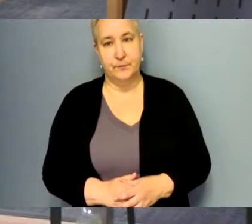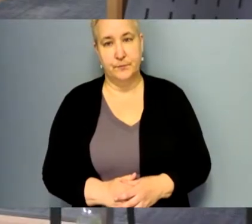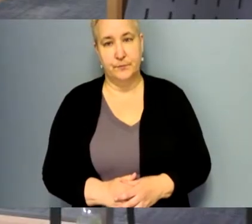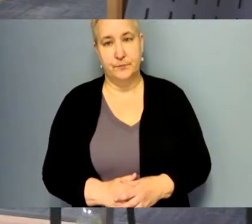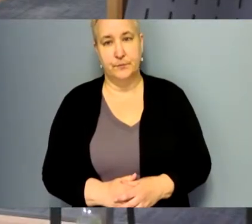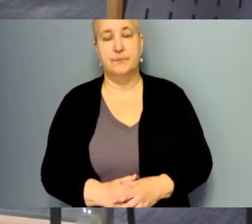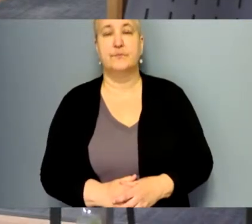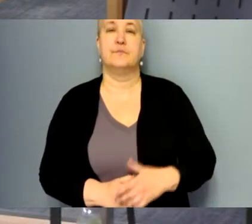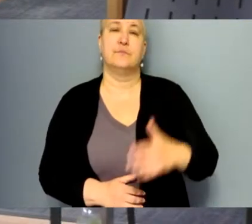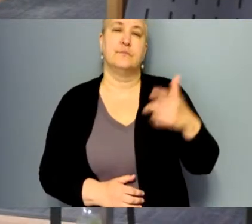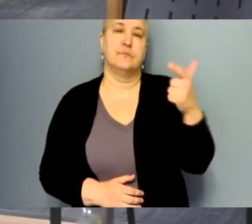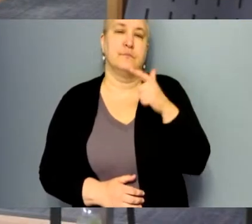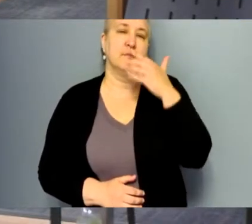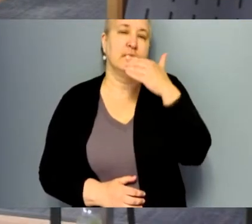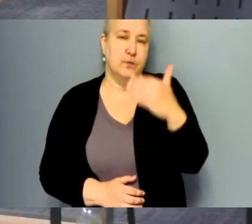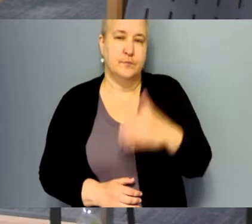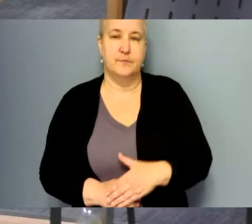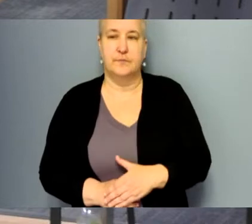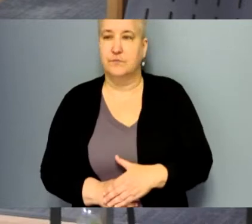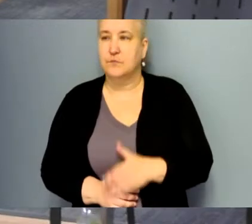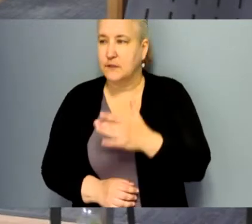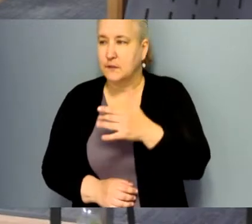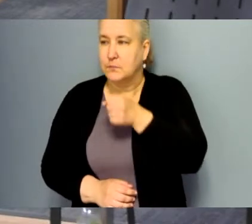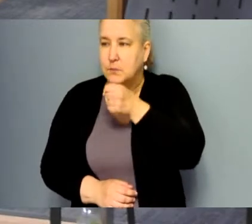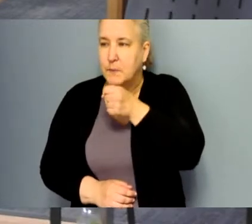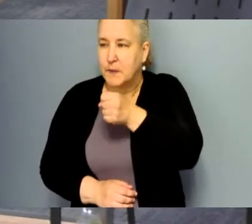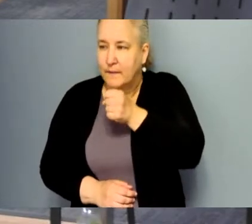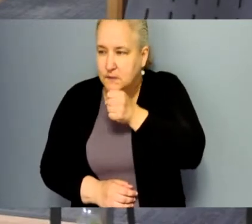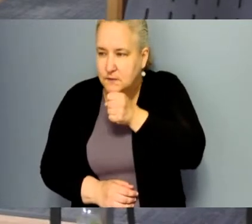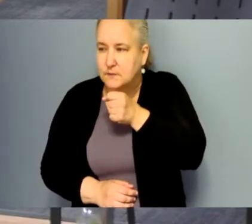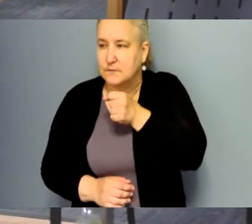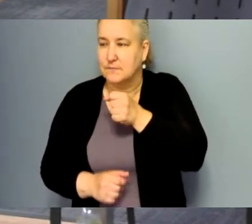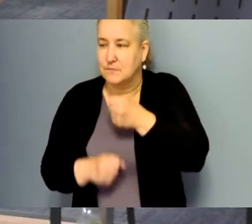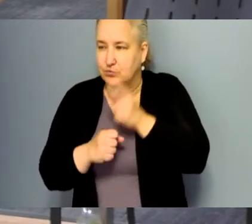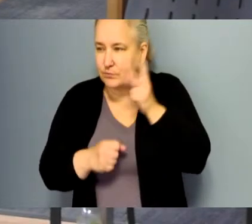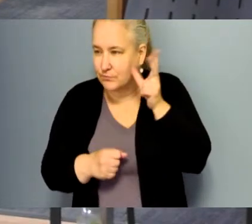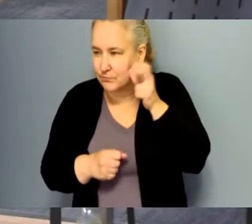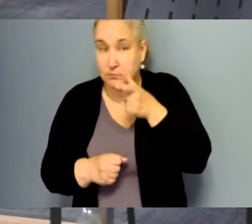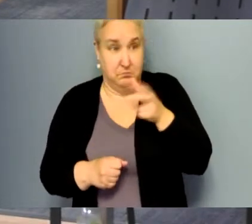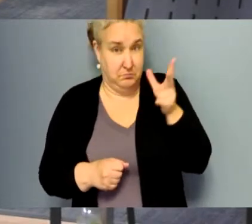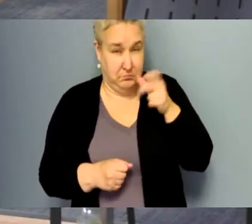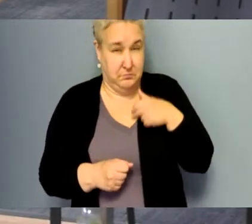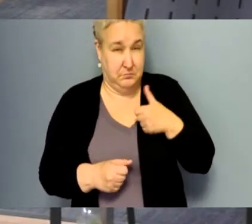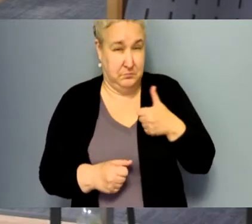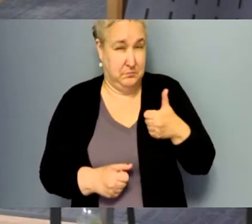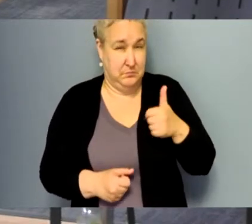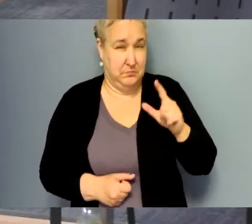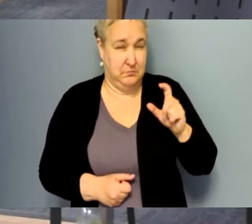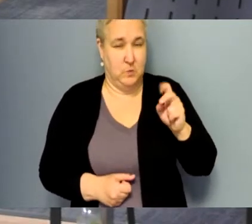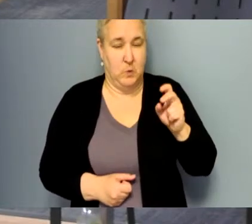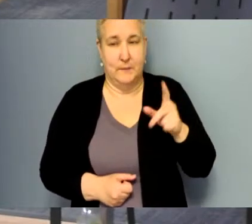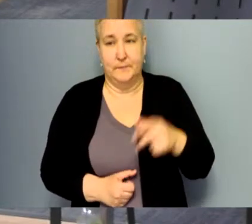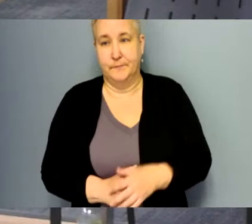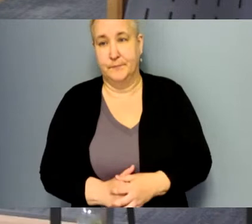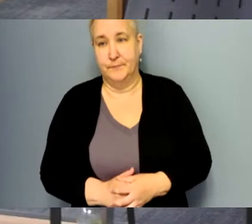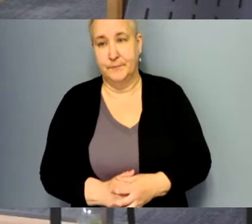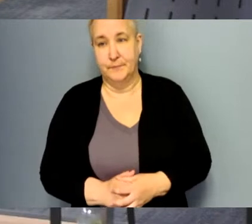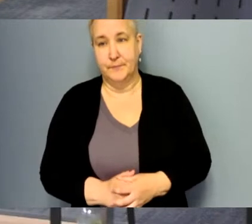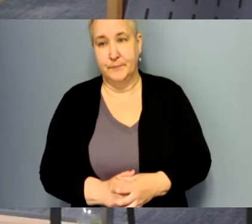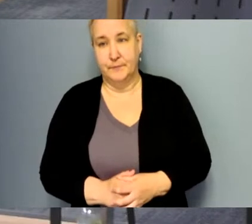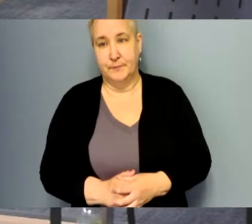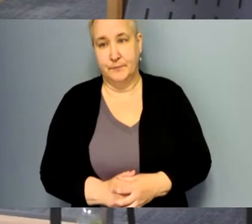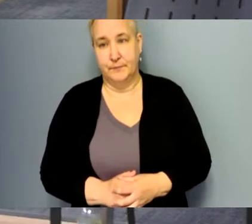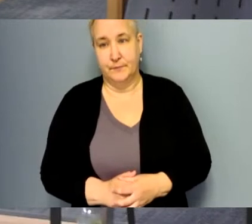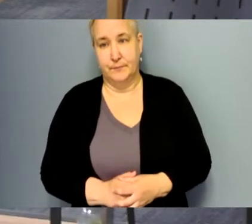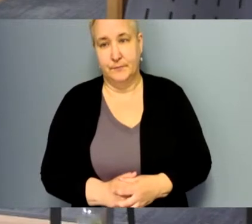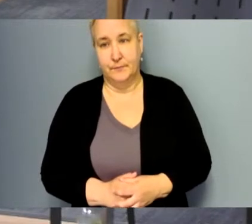Commissioner. You might have to pull that closer, and it's a little, yeah. Can you hear me? Okay. There